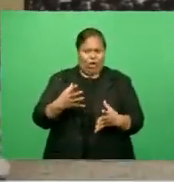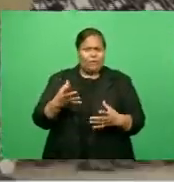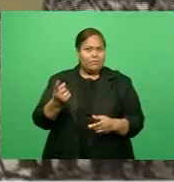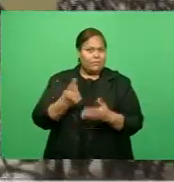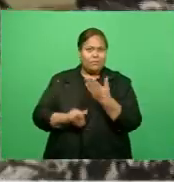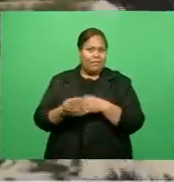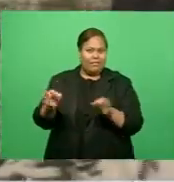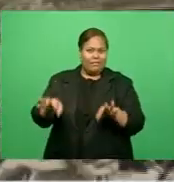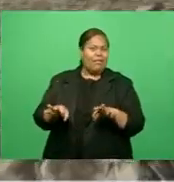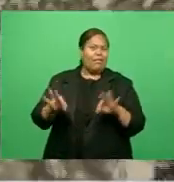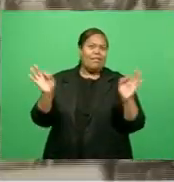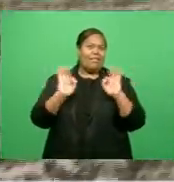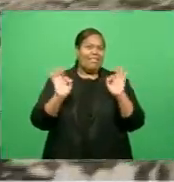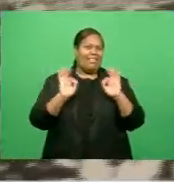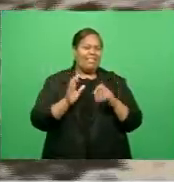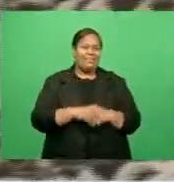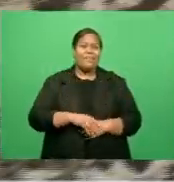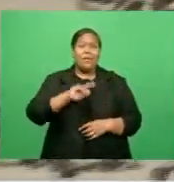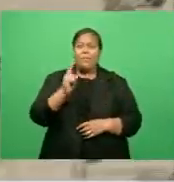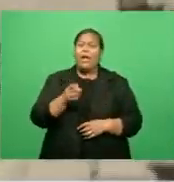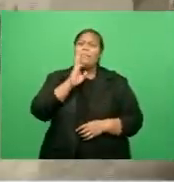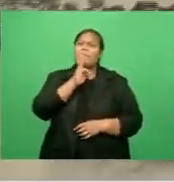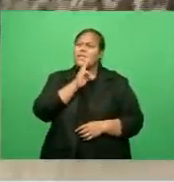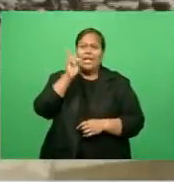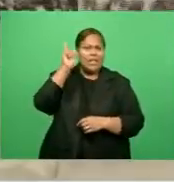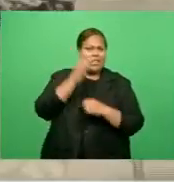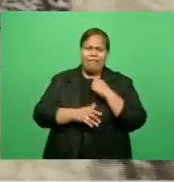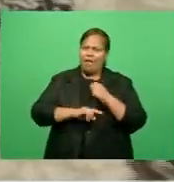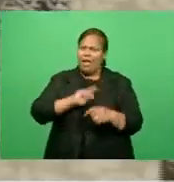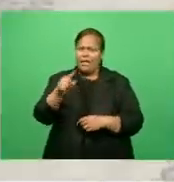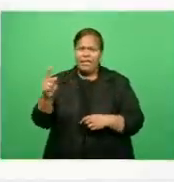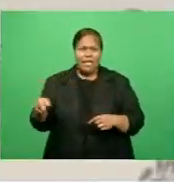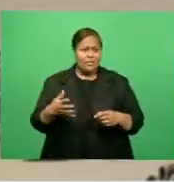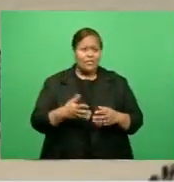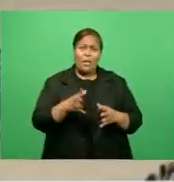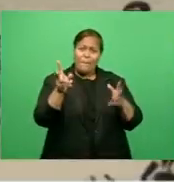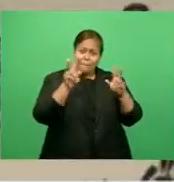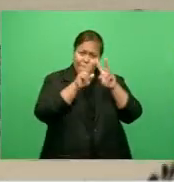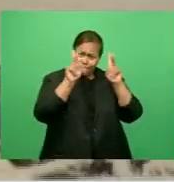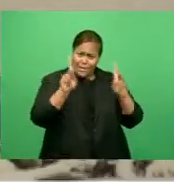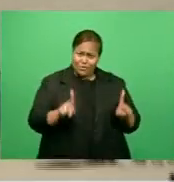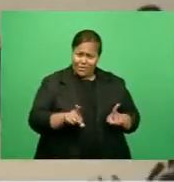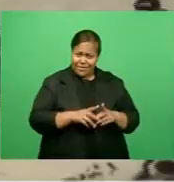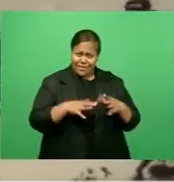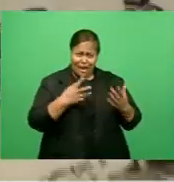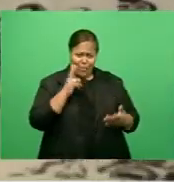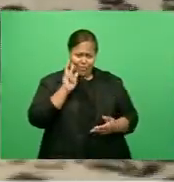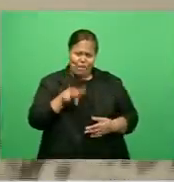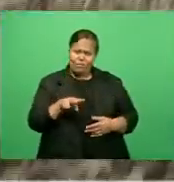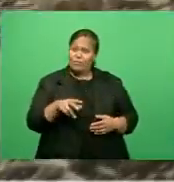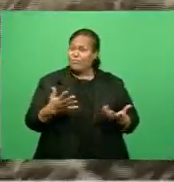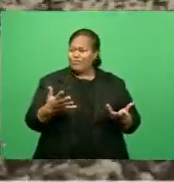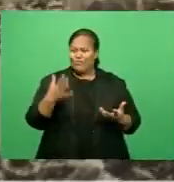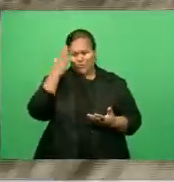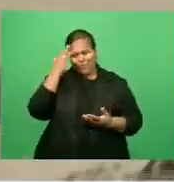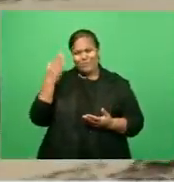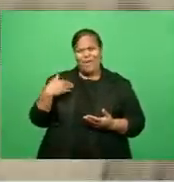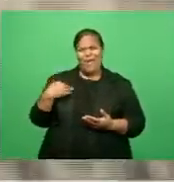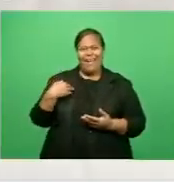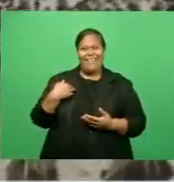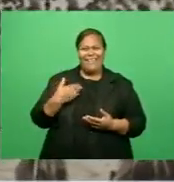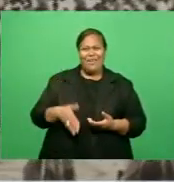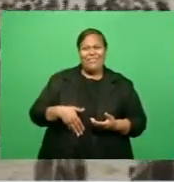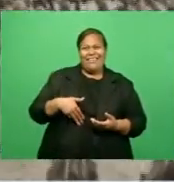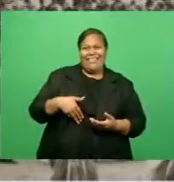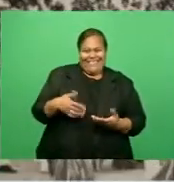have missed the big day itself. Going through these pictures remind her of the mood of Fijians and the positive atmosphere 50